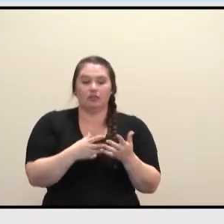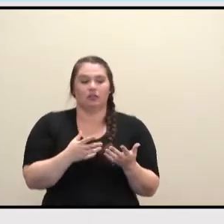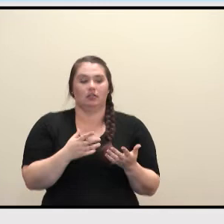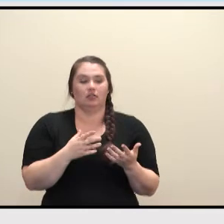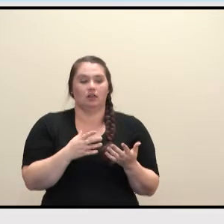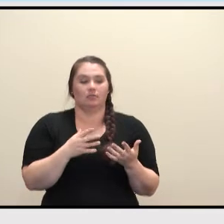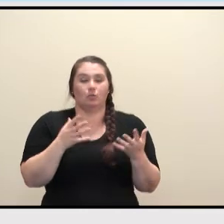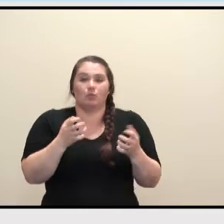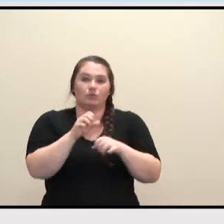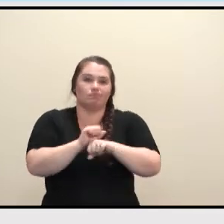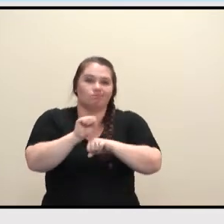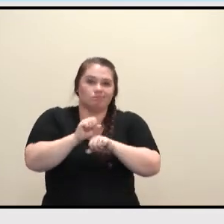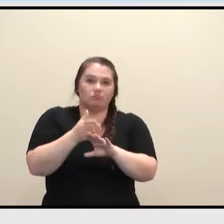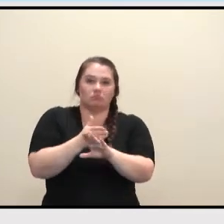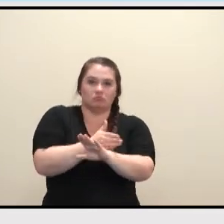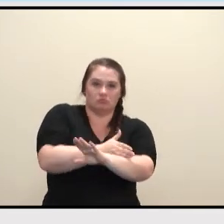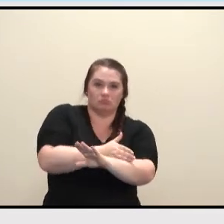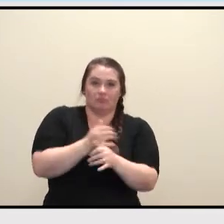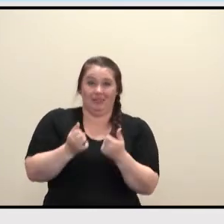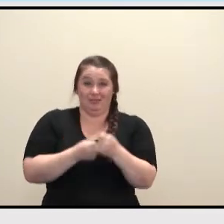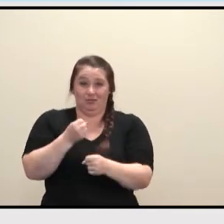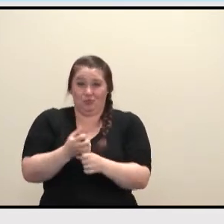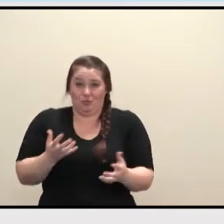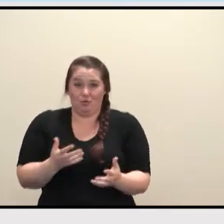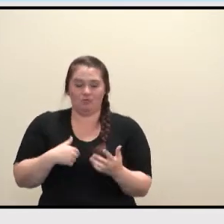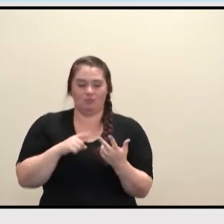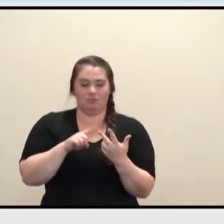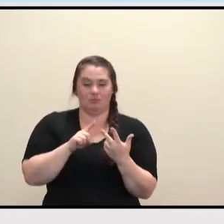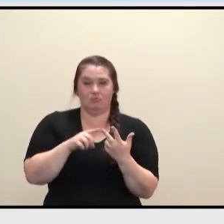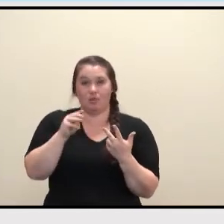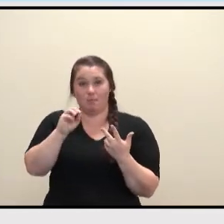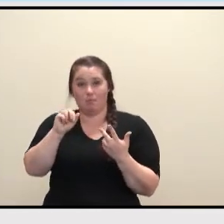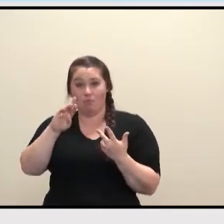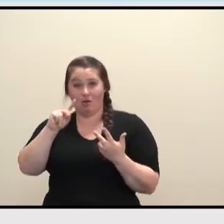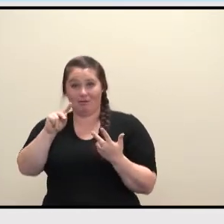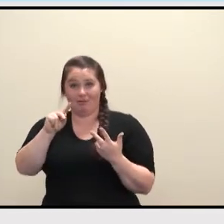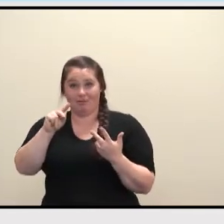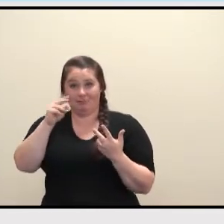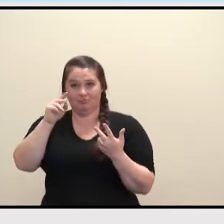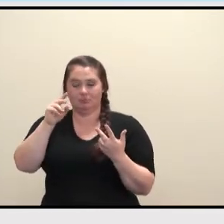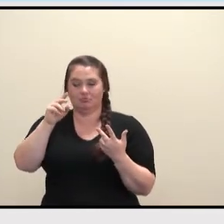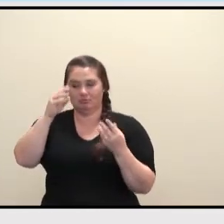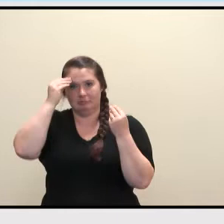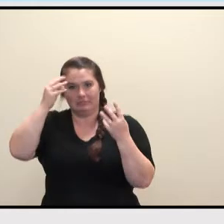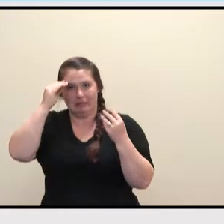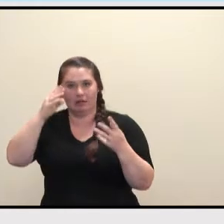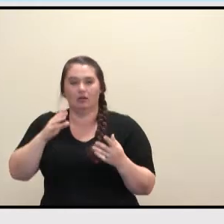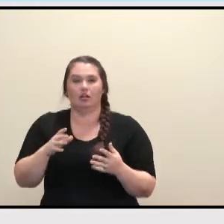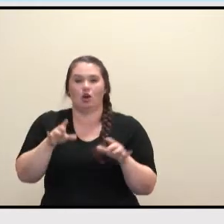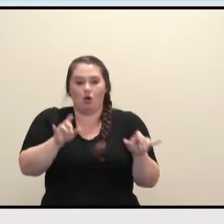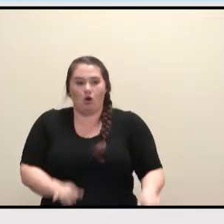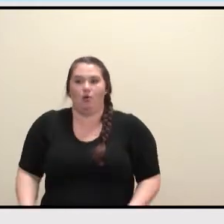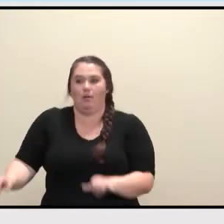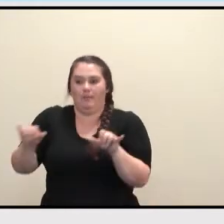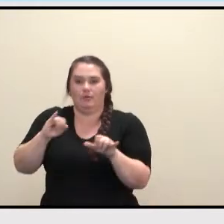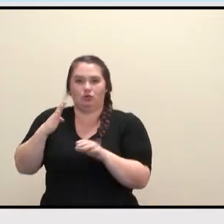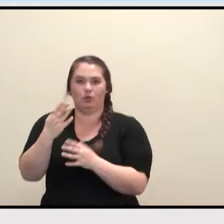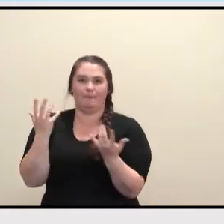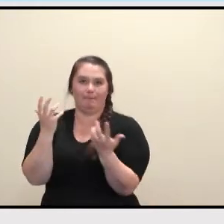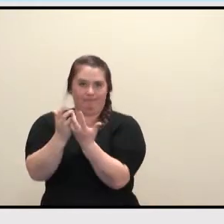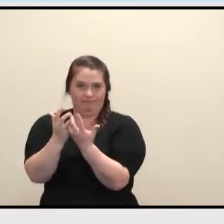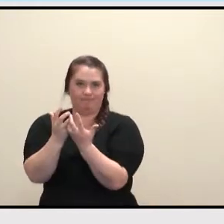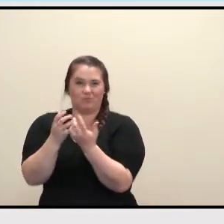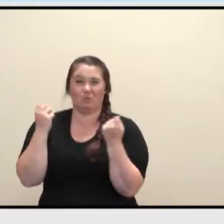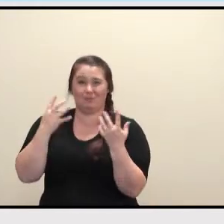we want to work on this year? We gather market data as well as data from the district, and we match common jobs. So a lot of times we